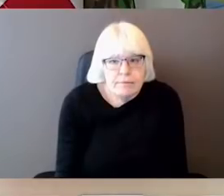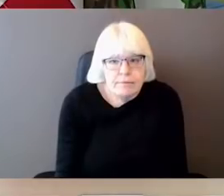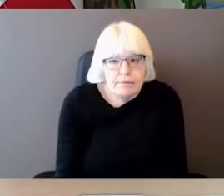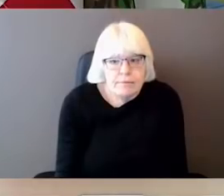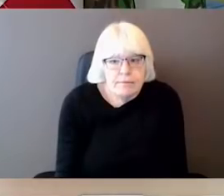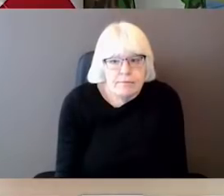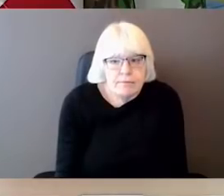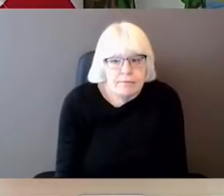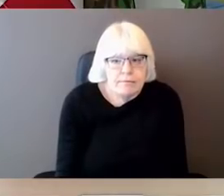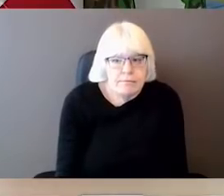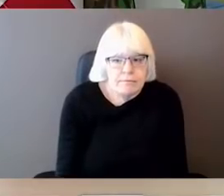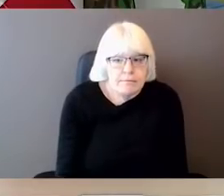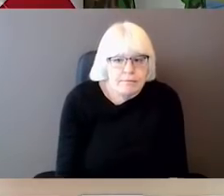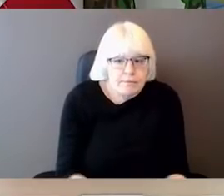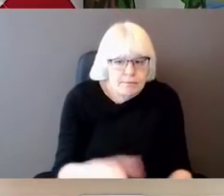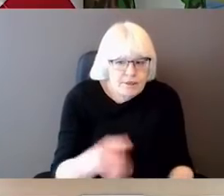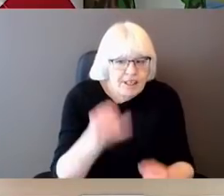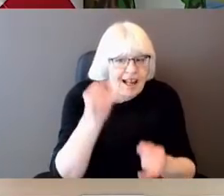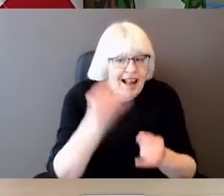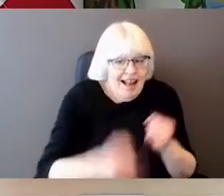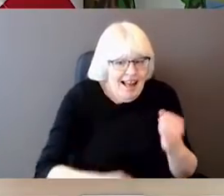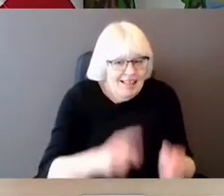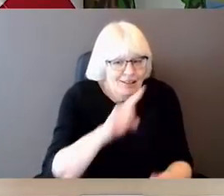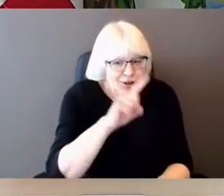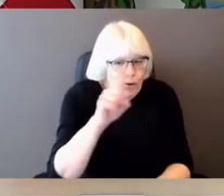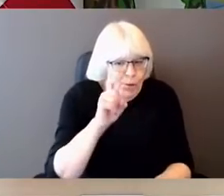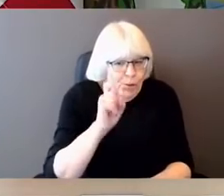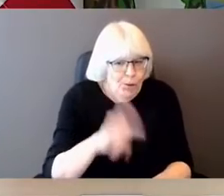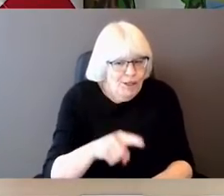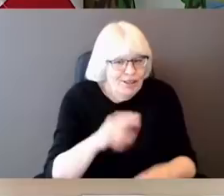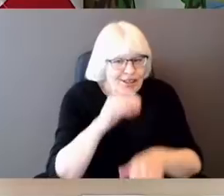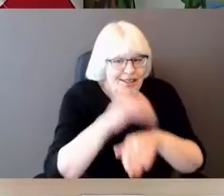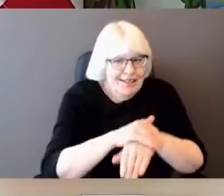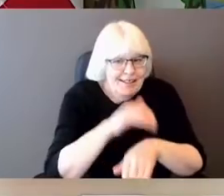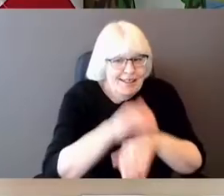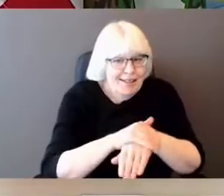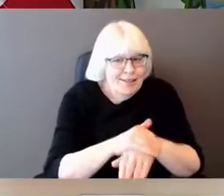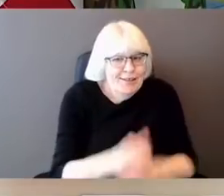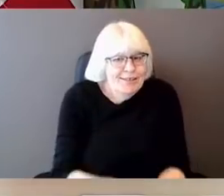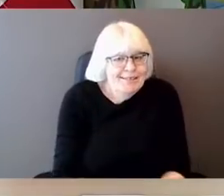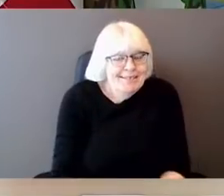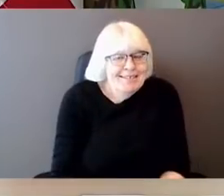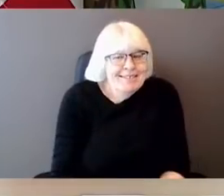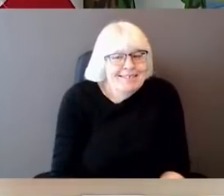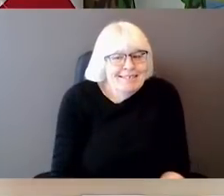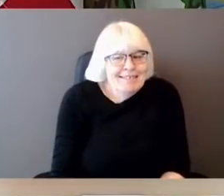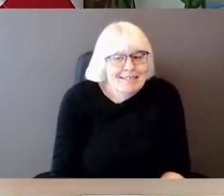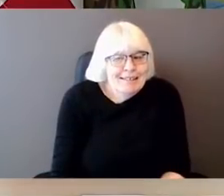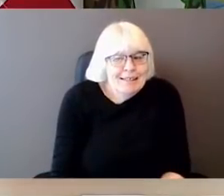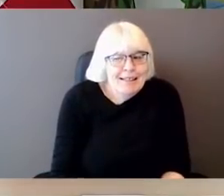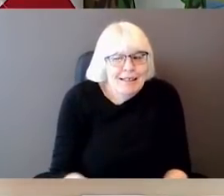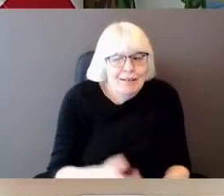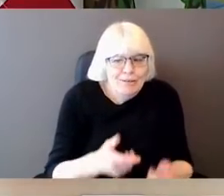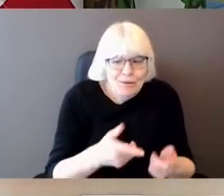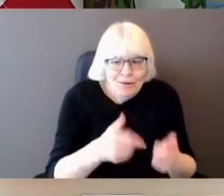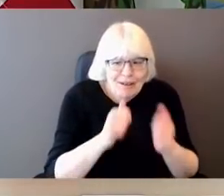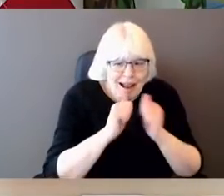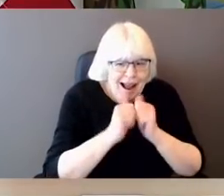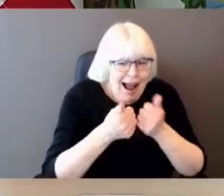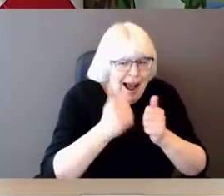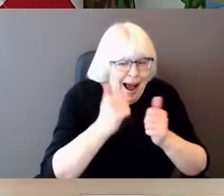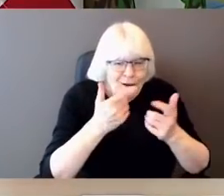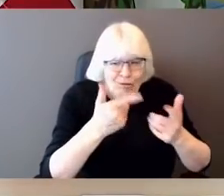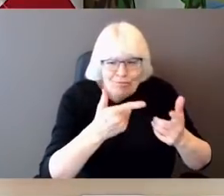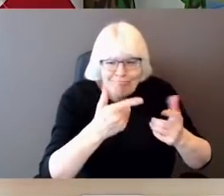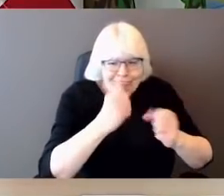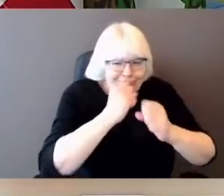going to have a question in English for you too. How you visualize, how you see life on PI after April the